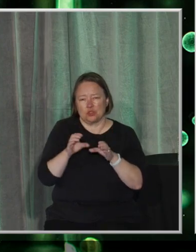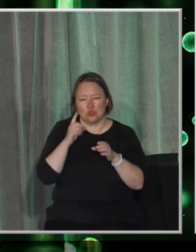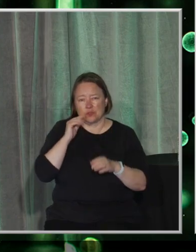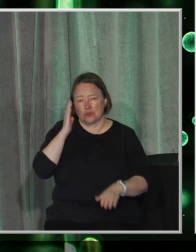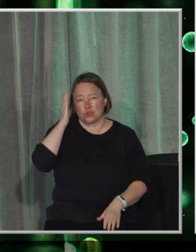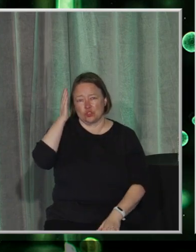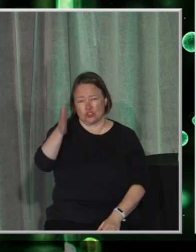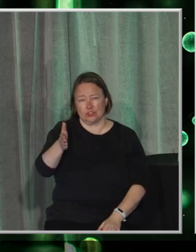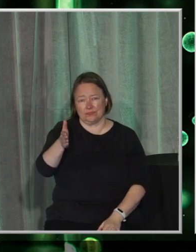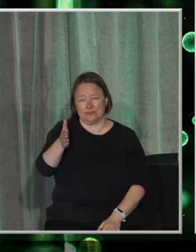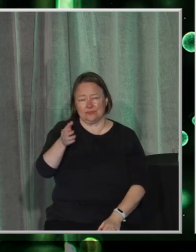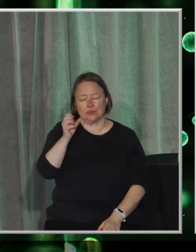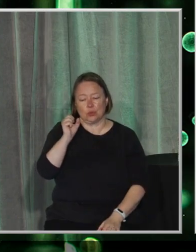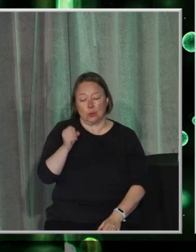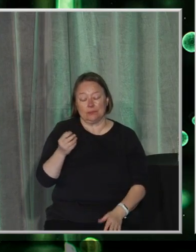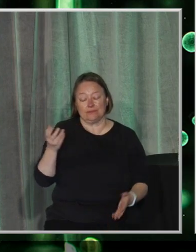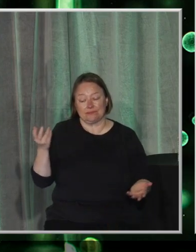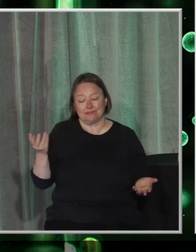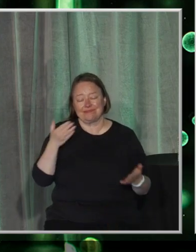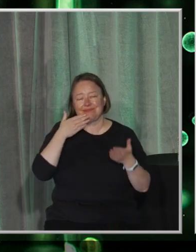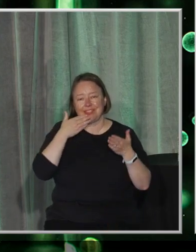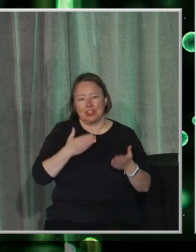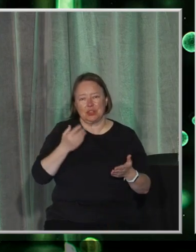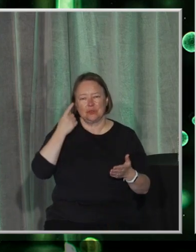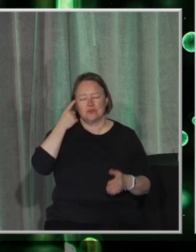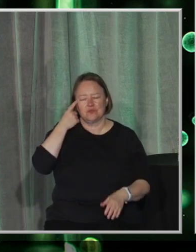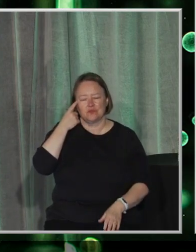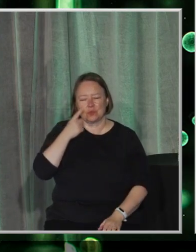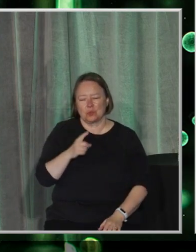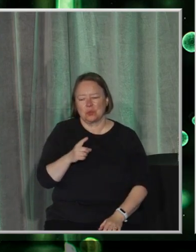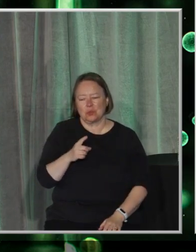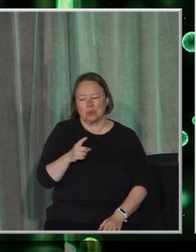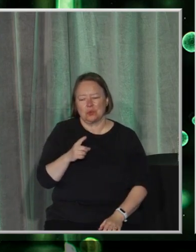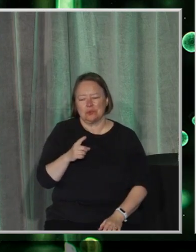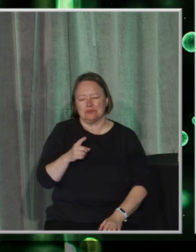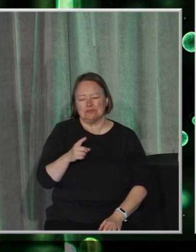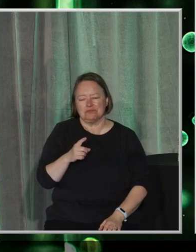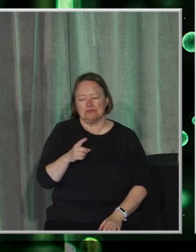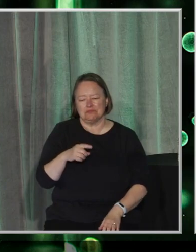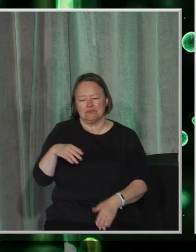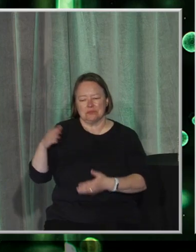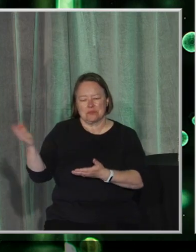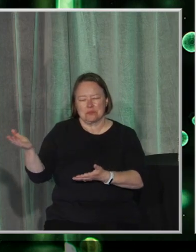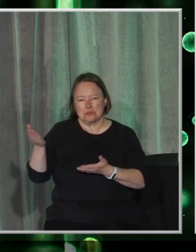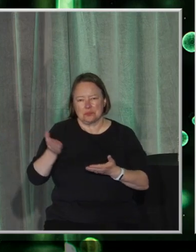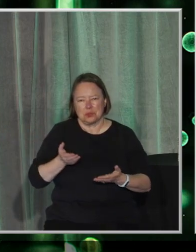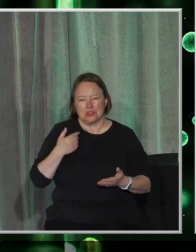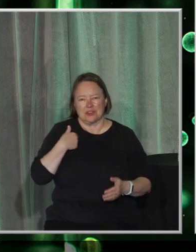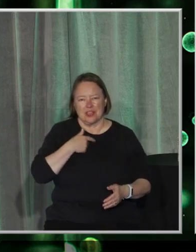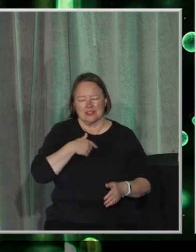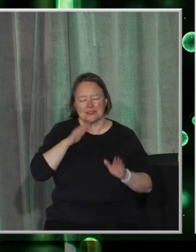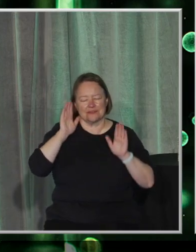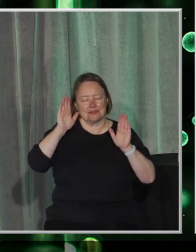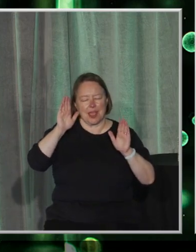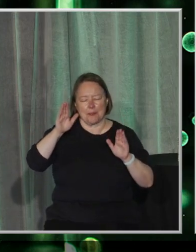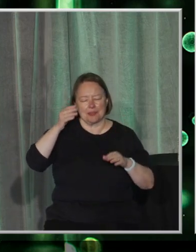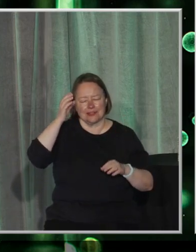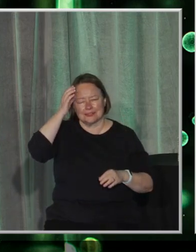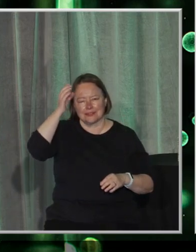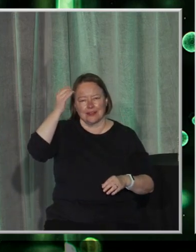future. So thank you for bringing such a fabulous concept to us.